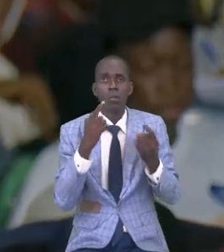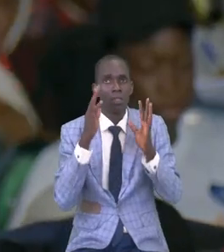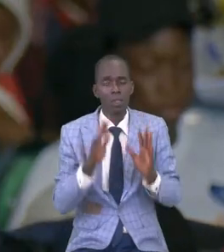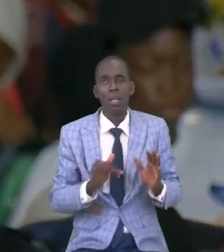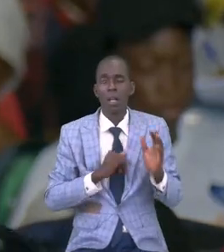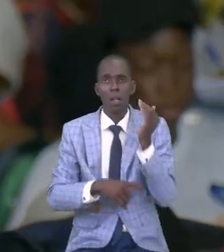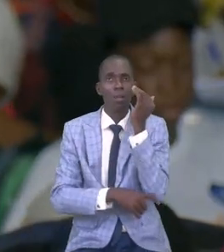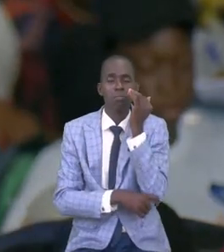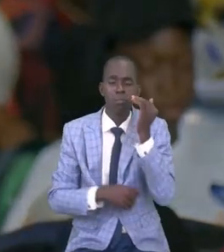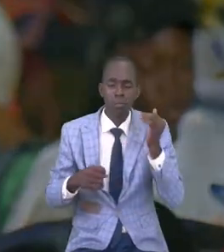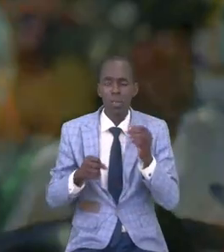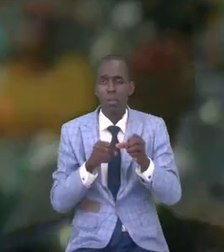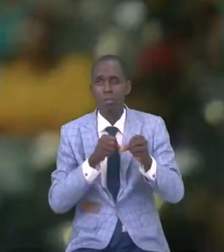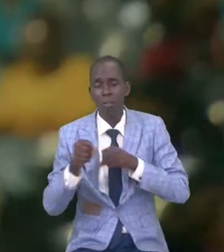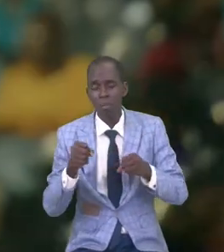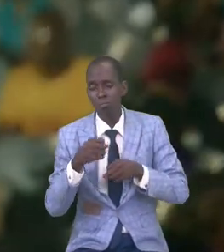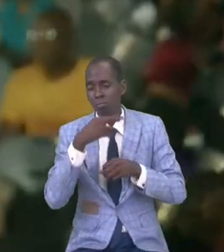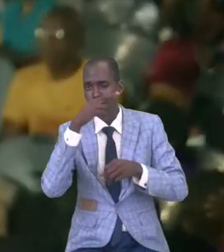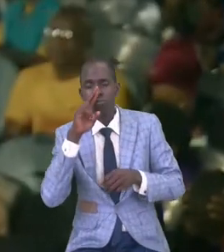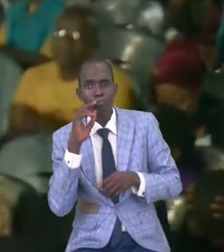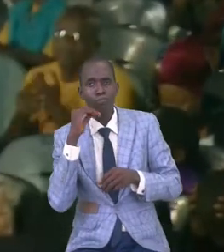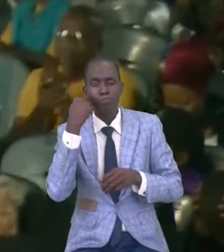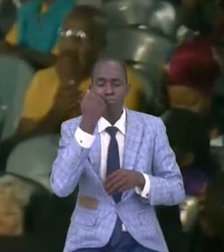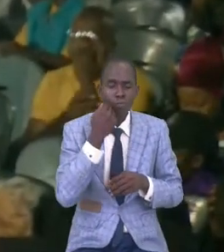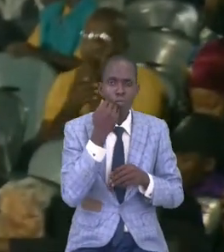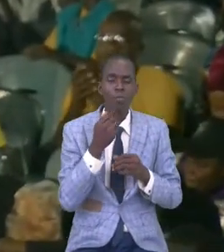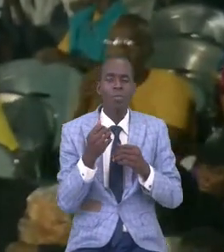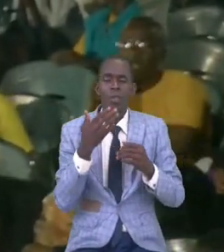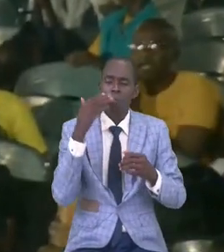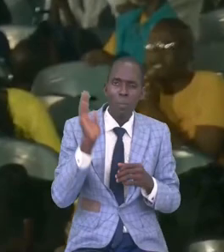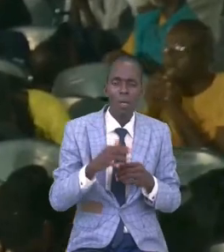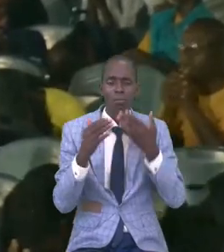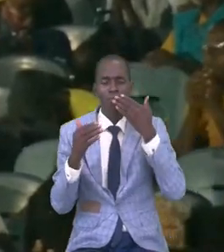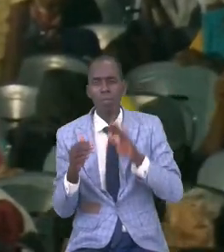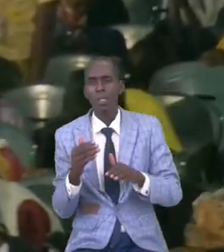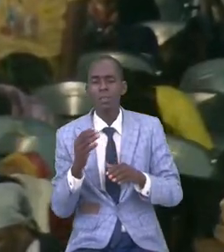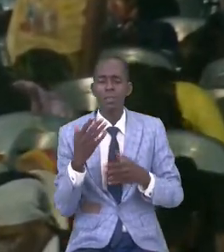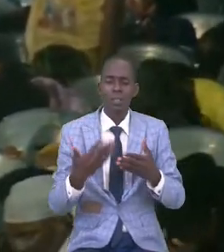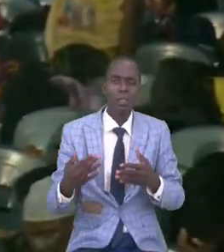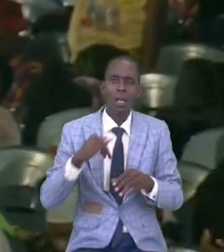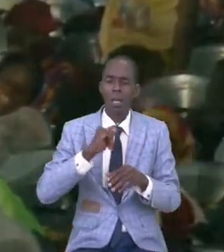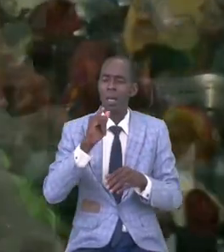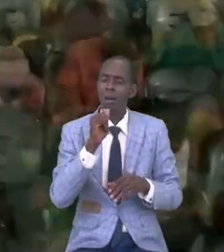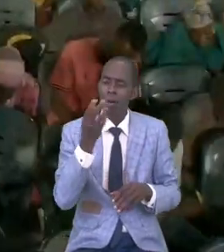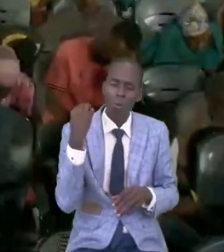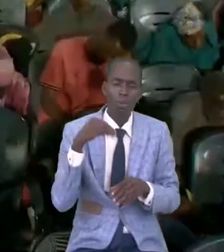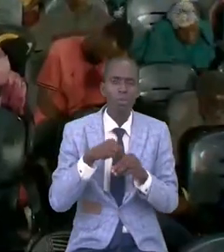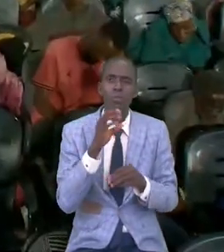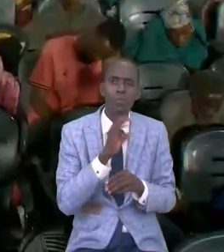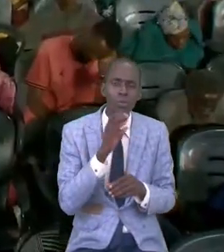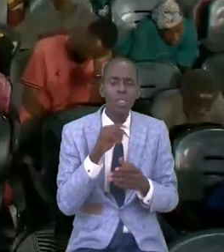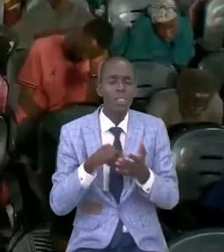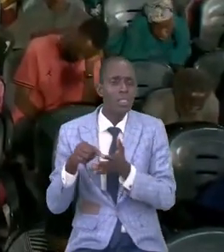now. I trust you. Thank him. Thank him. I'm telling him, as